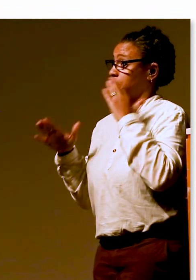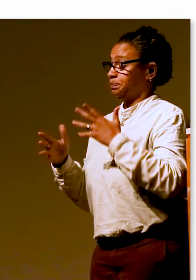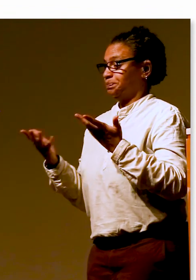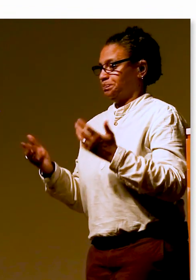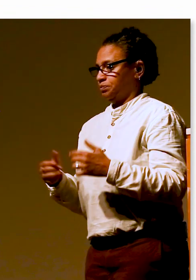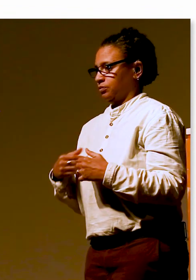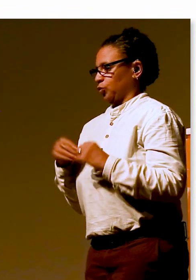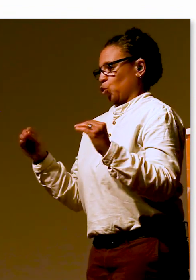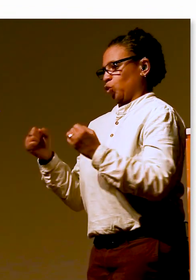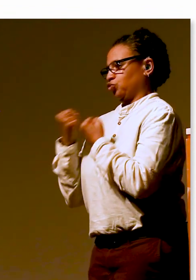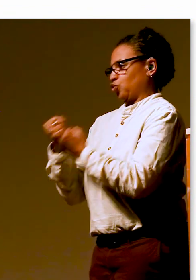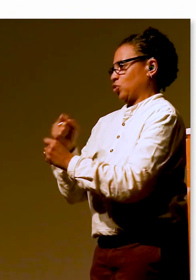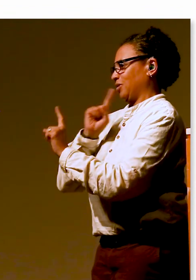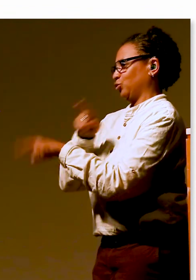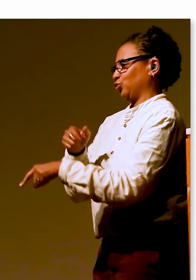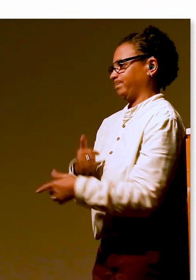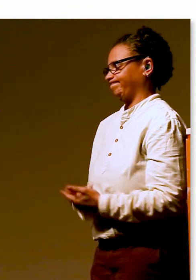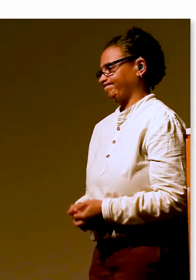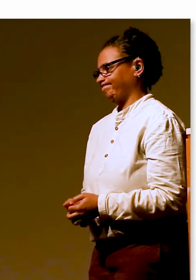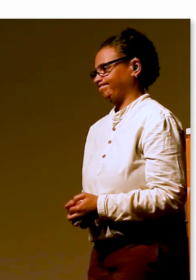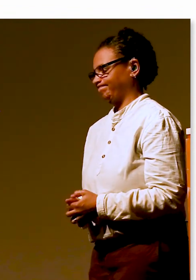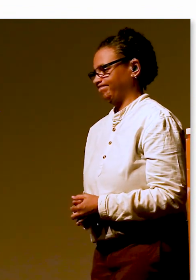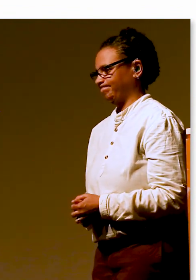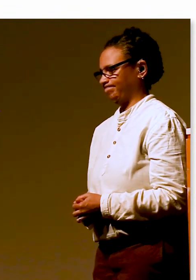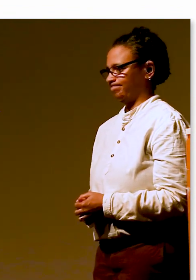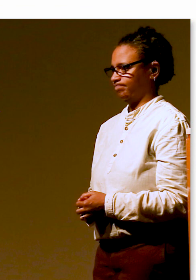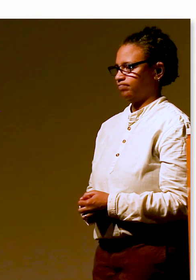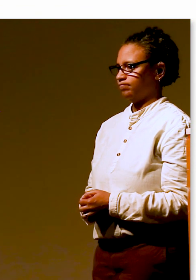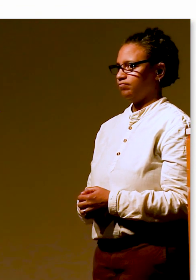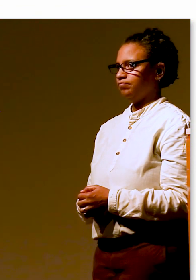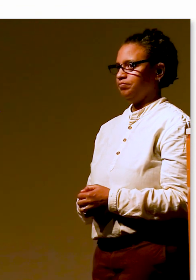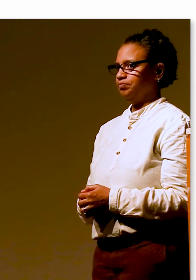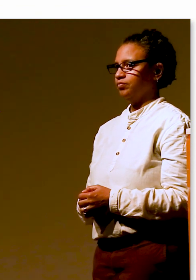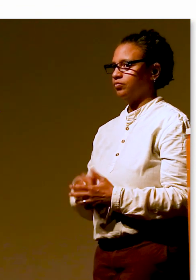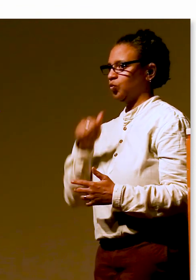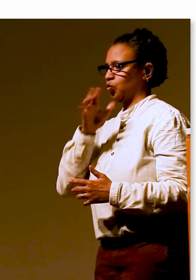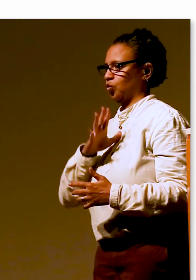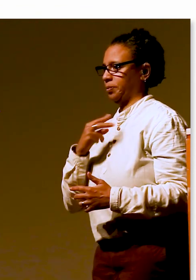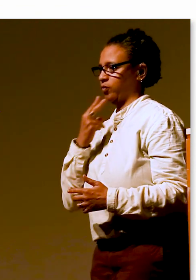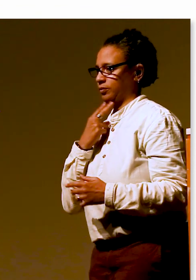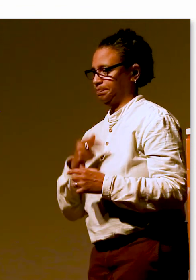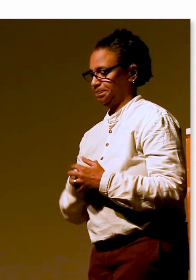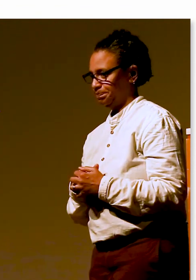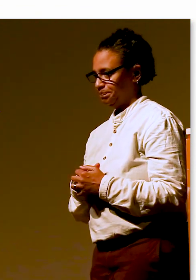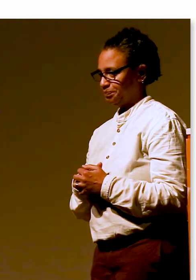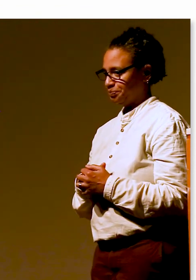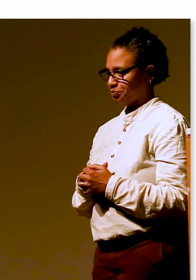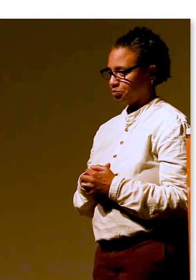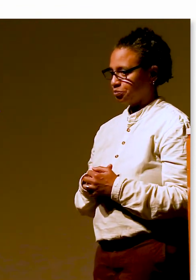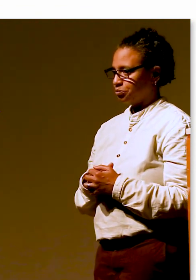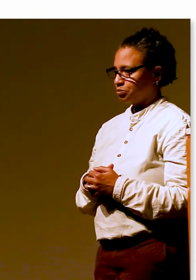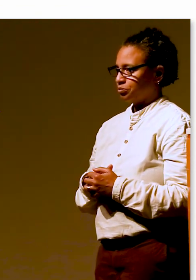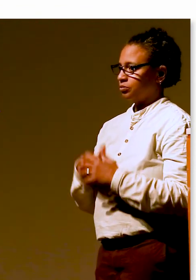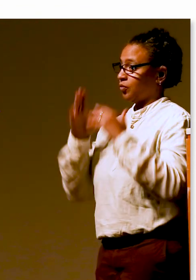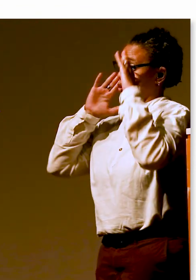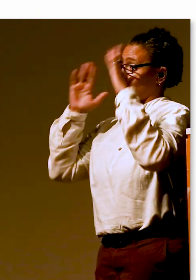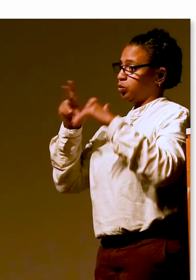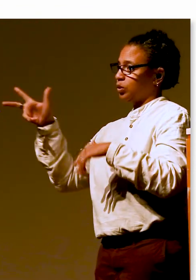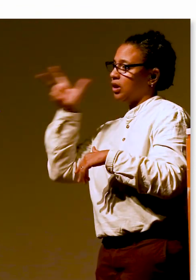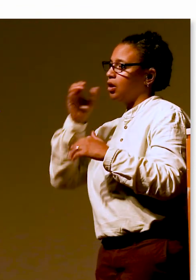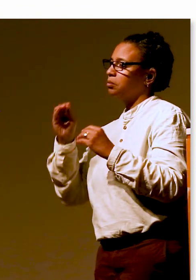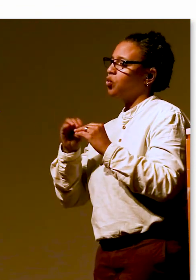answers towards, though. I have a question over here. I just was hoping to hear more about your future